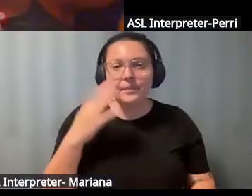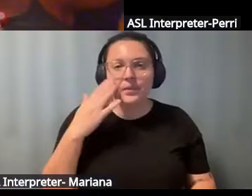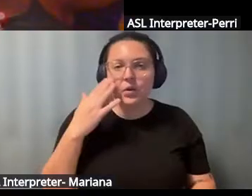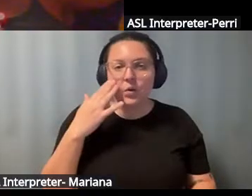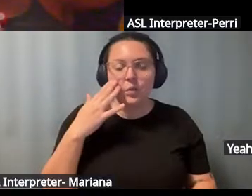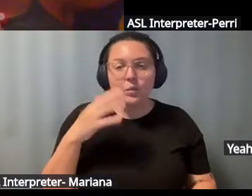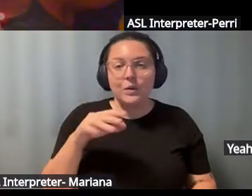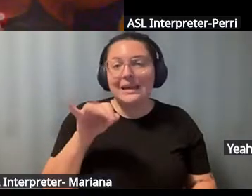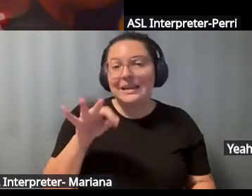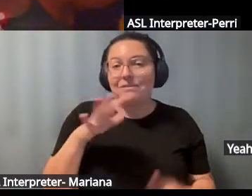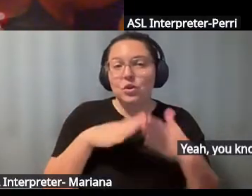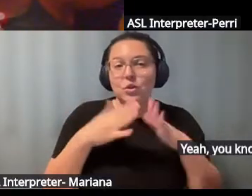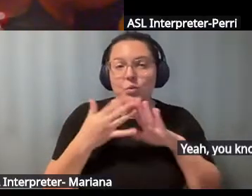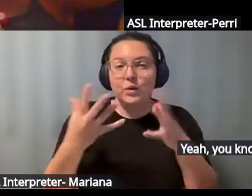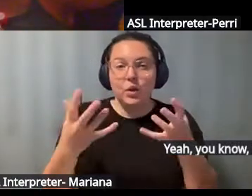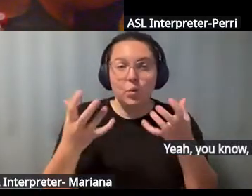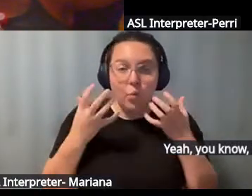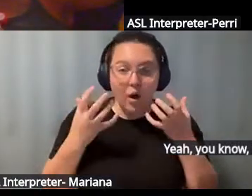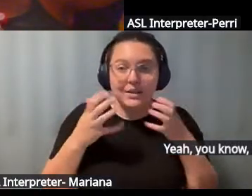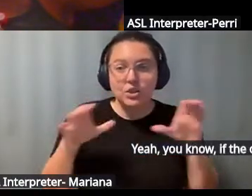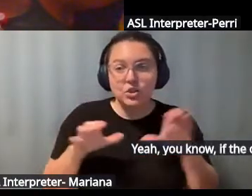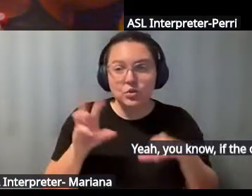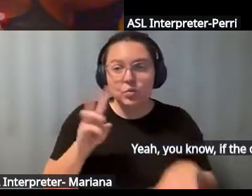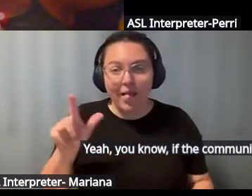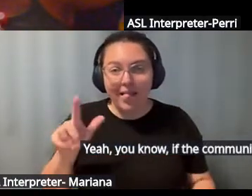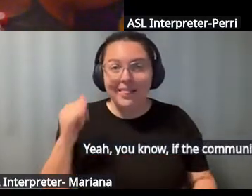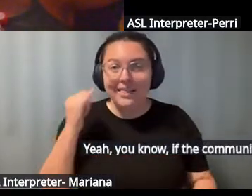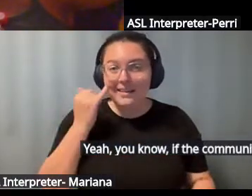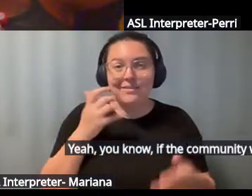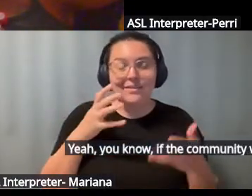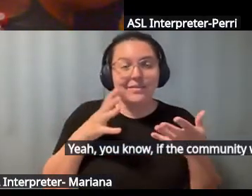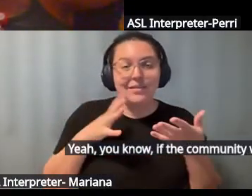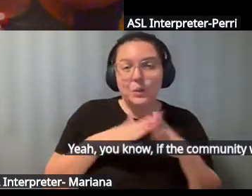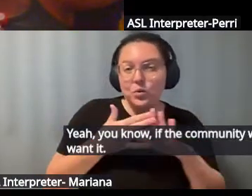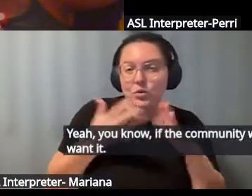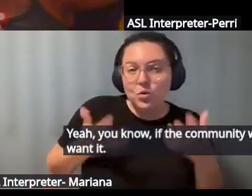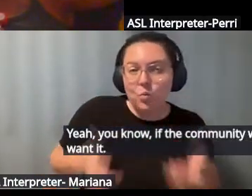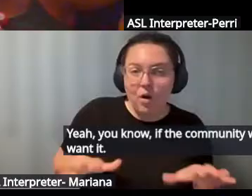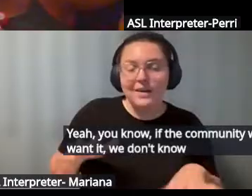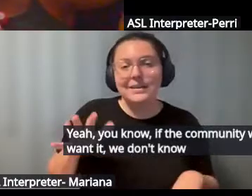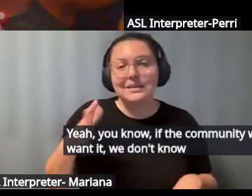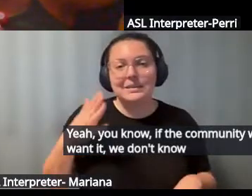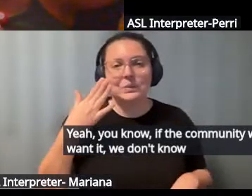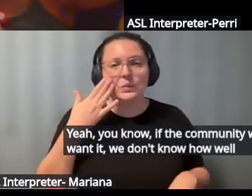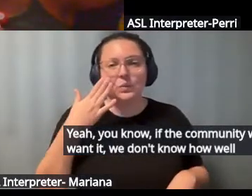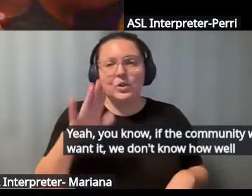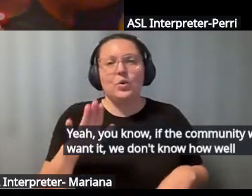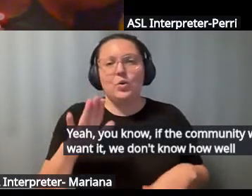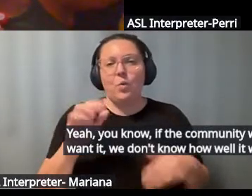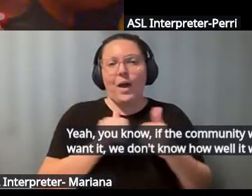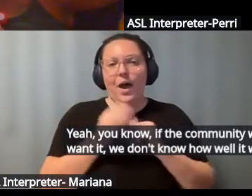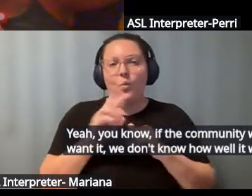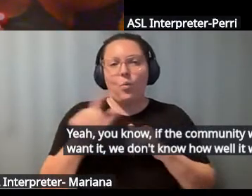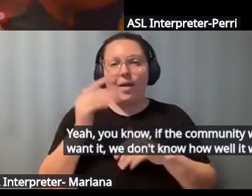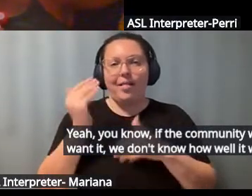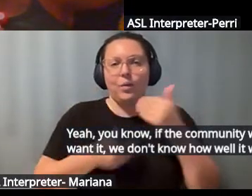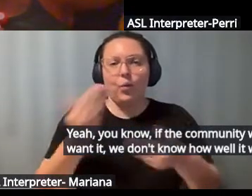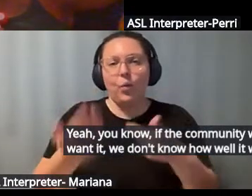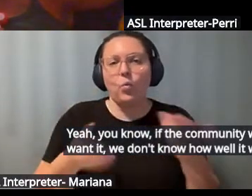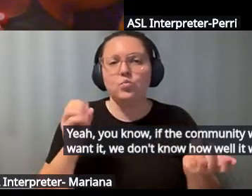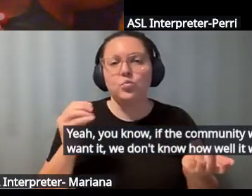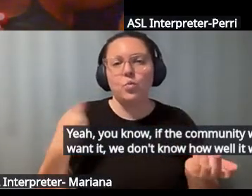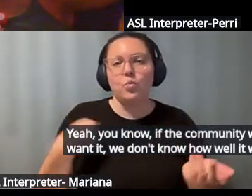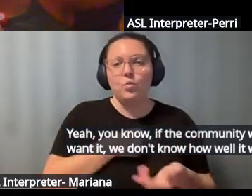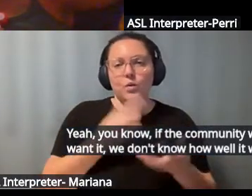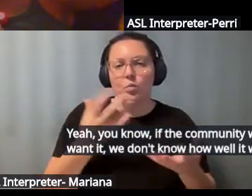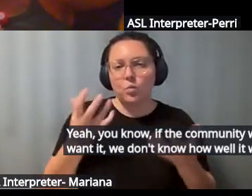if the community wants it, it'll do well. If the community don't want it, we don't know how well it will go. So we would like